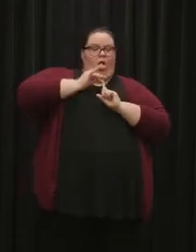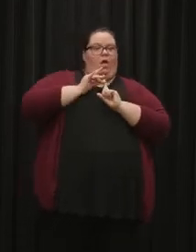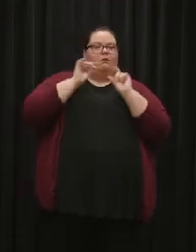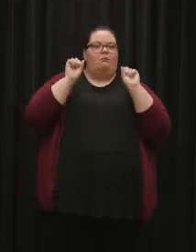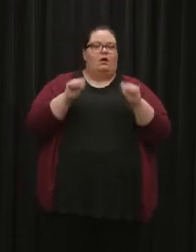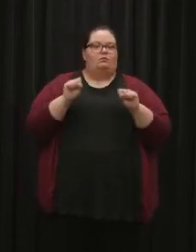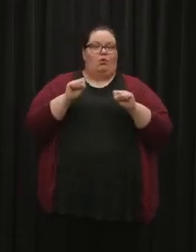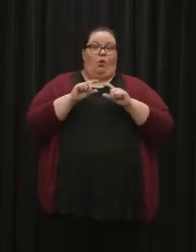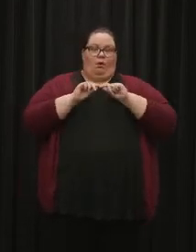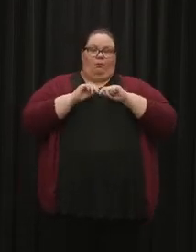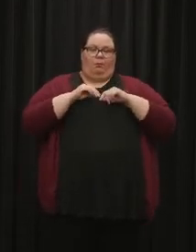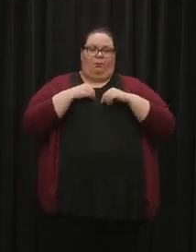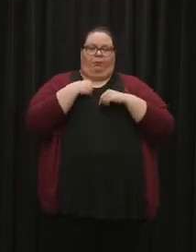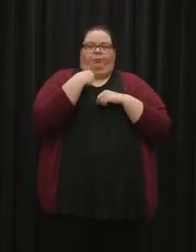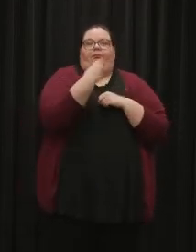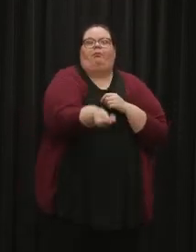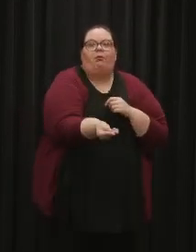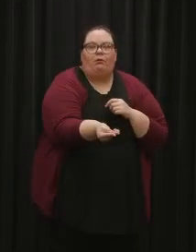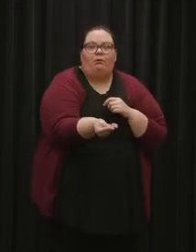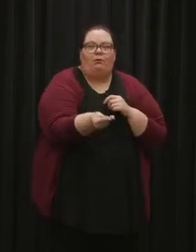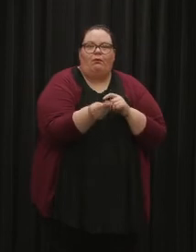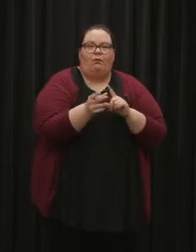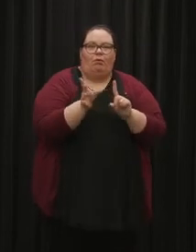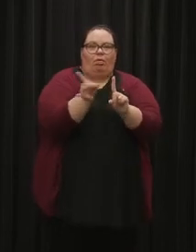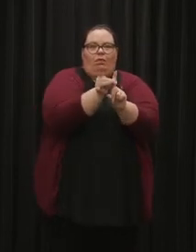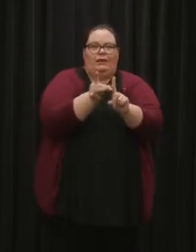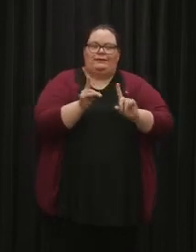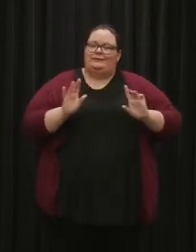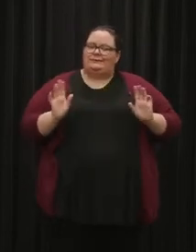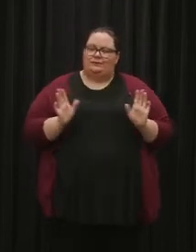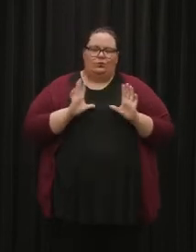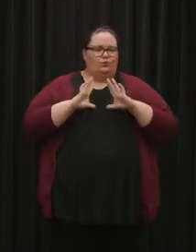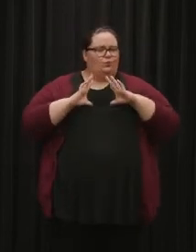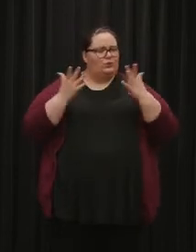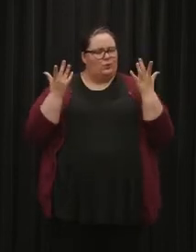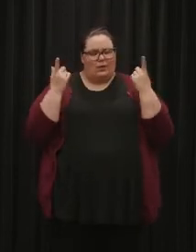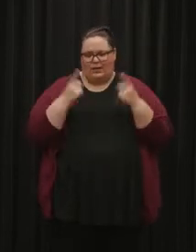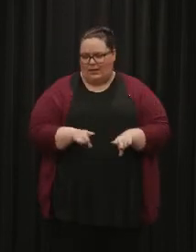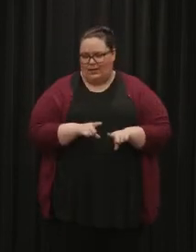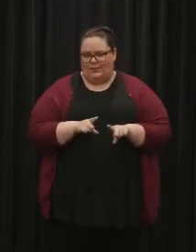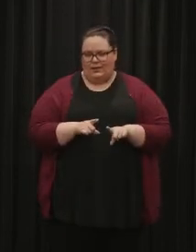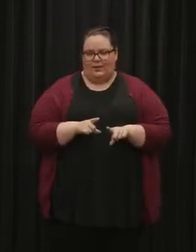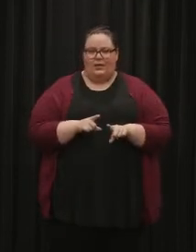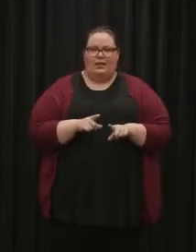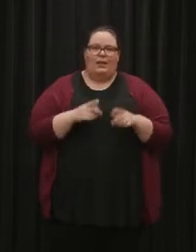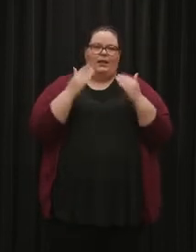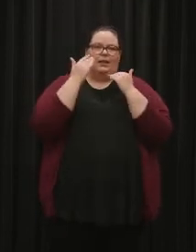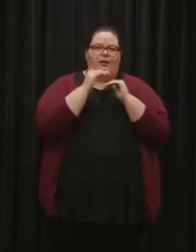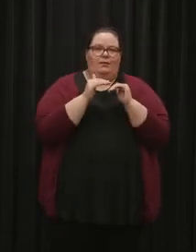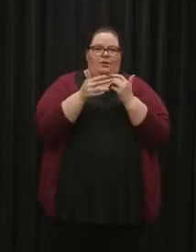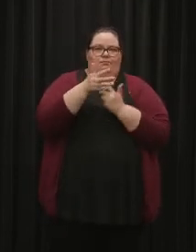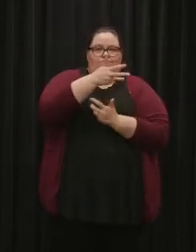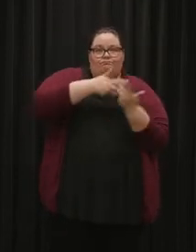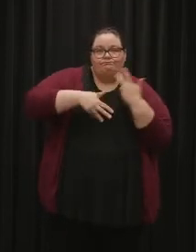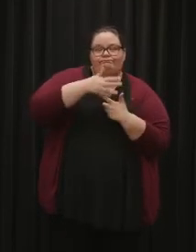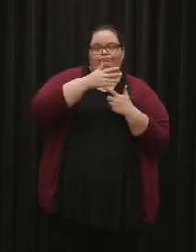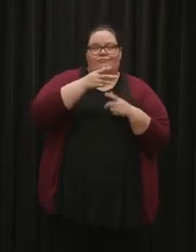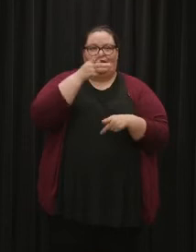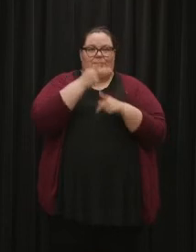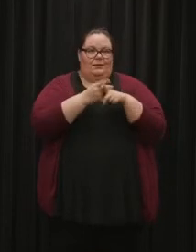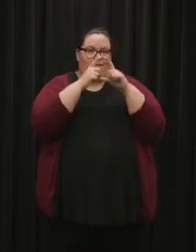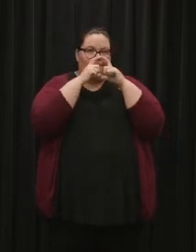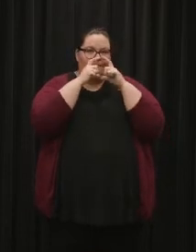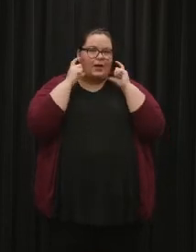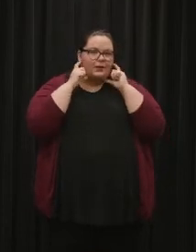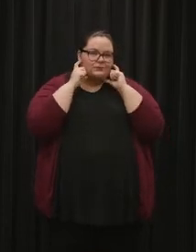others. We don't want that to happen. Limit your close contacts. Keep your mask on, and that's going to reduce the spread of infection so that we